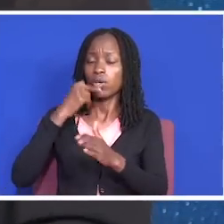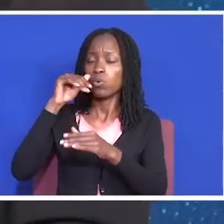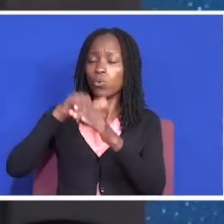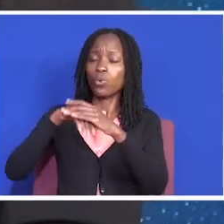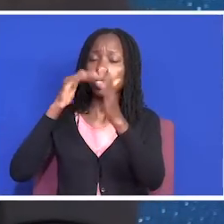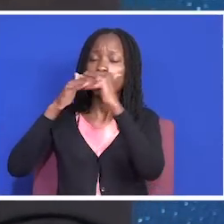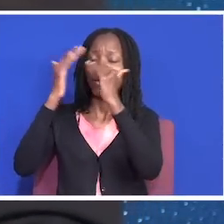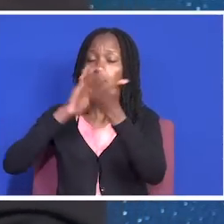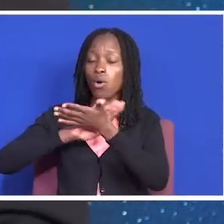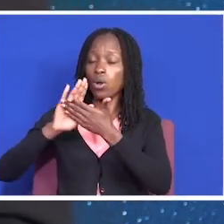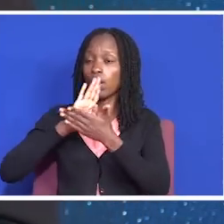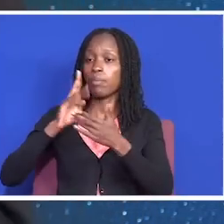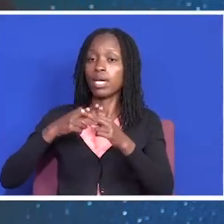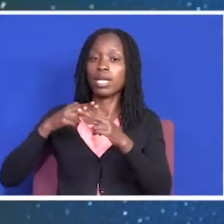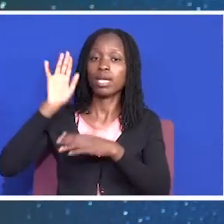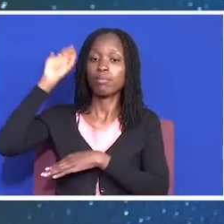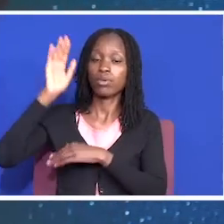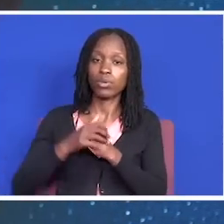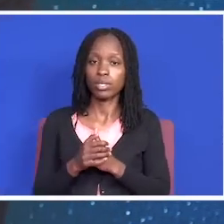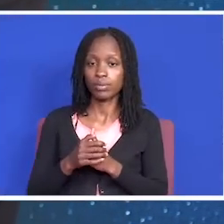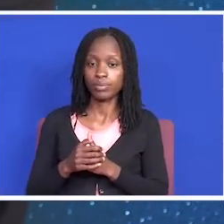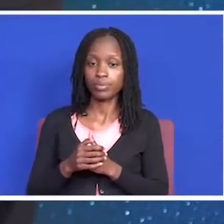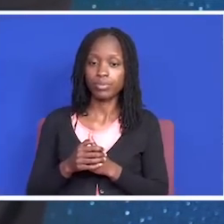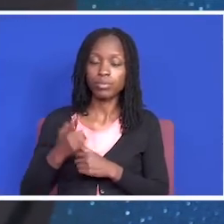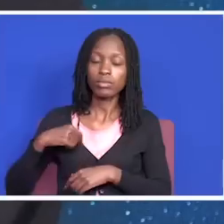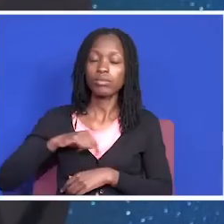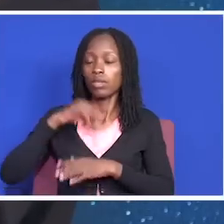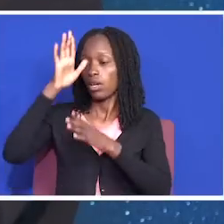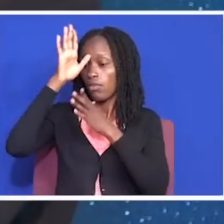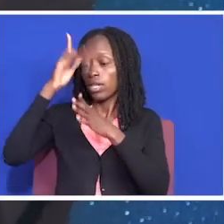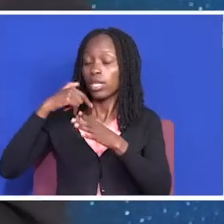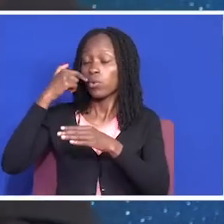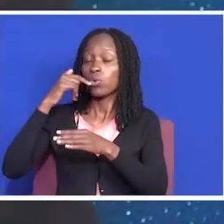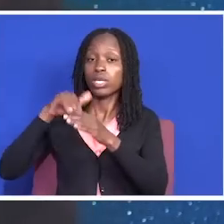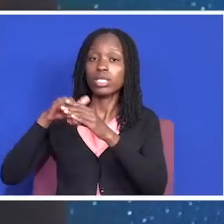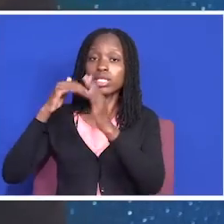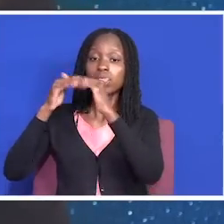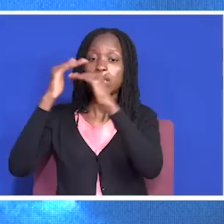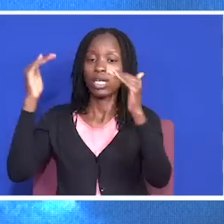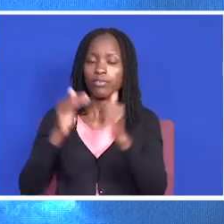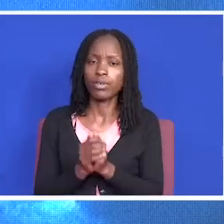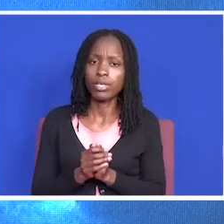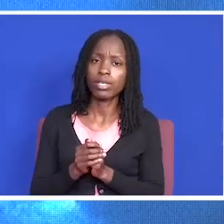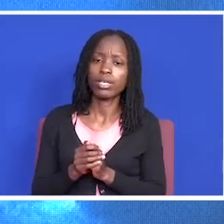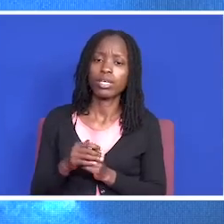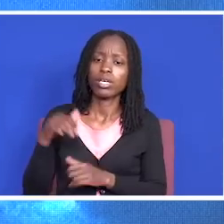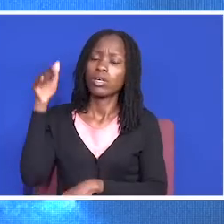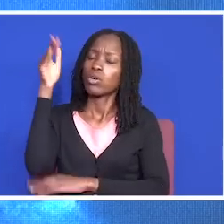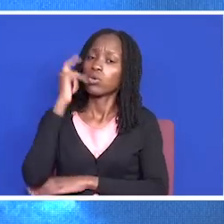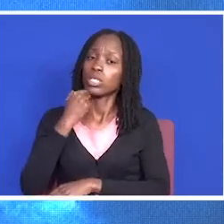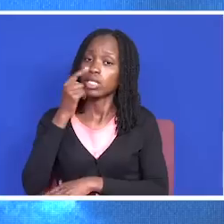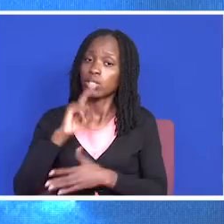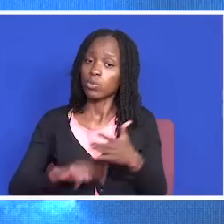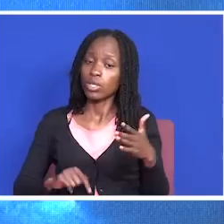heaven, hallowed be thy name. Just note, our Father who art in heaven. What is God